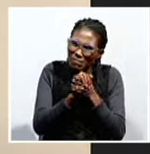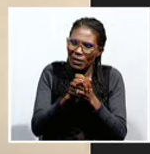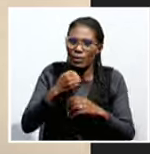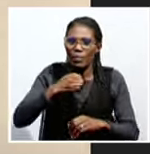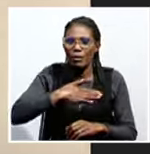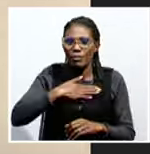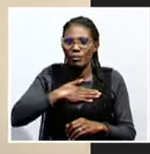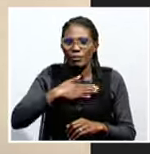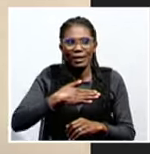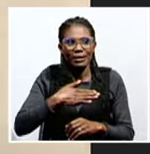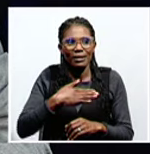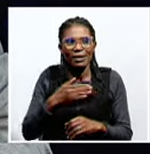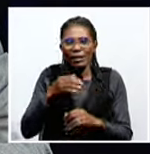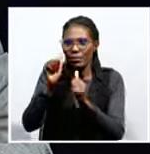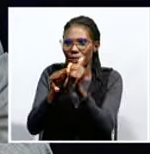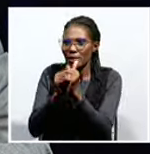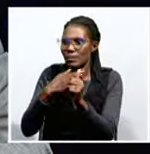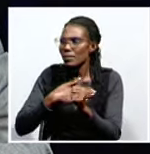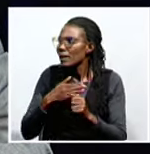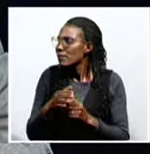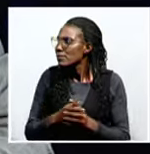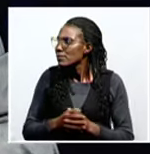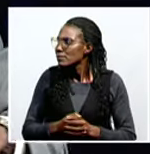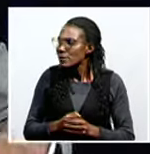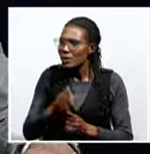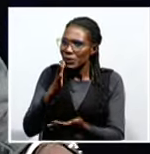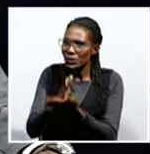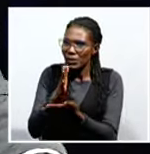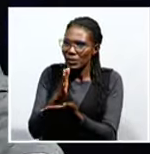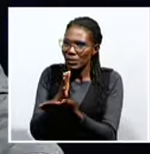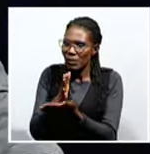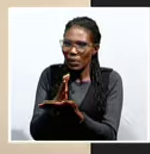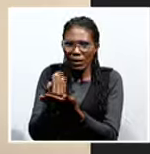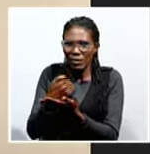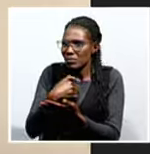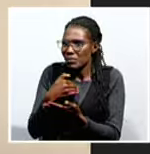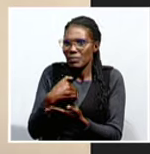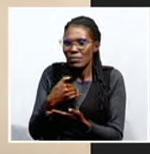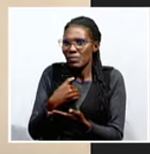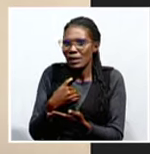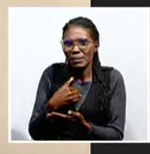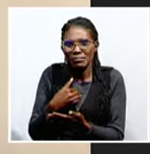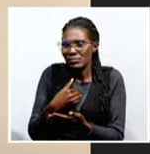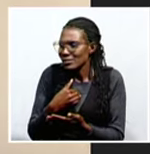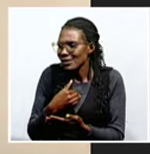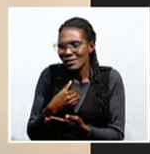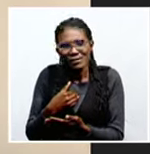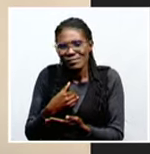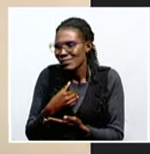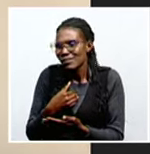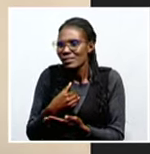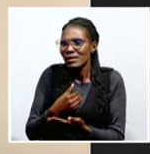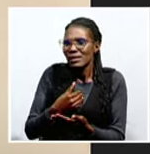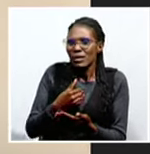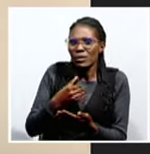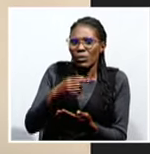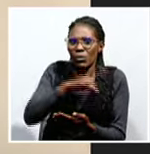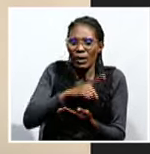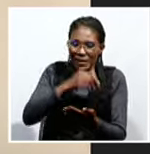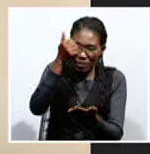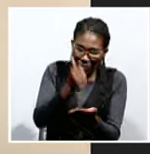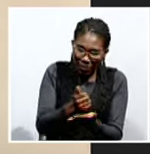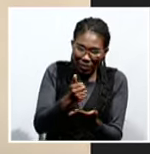father figure. Let's start there. I owe him a lot. I sit and stand where I sit today because